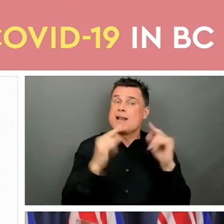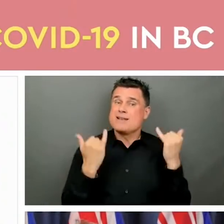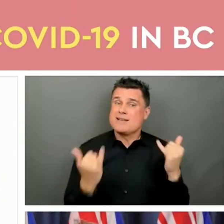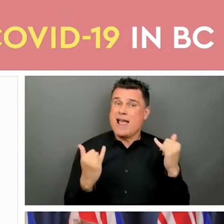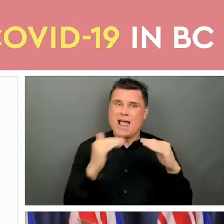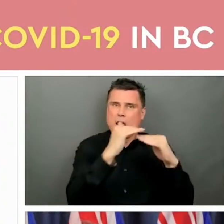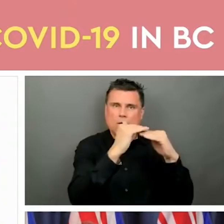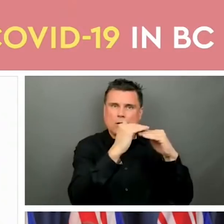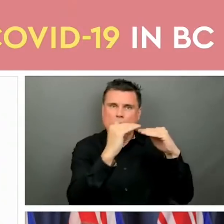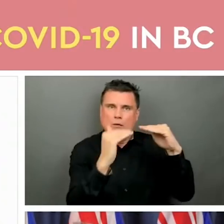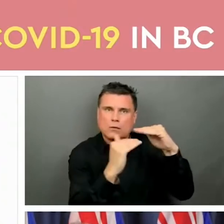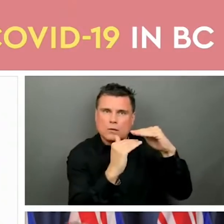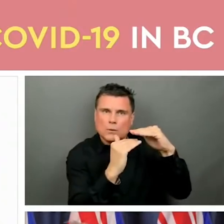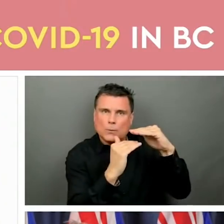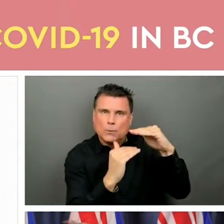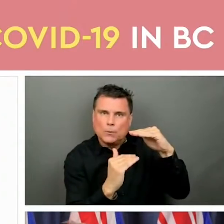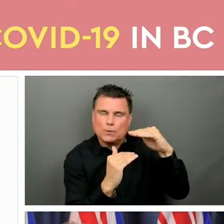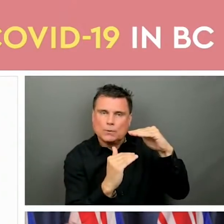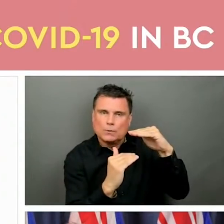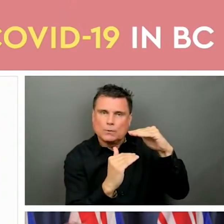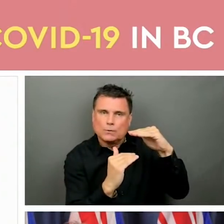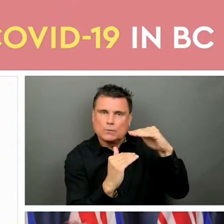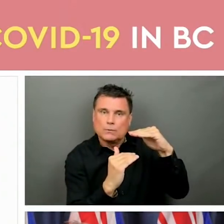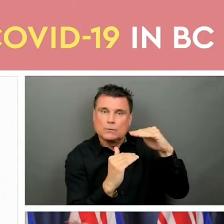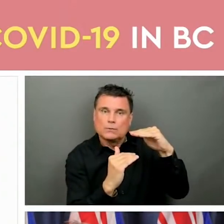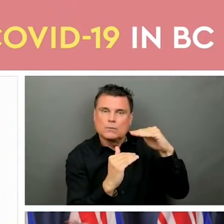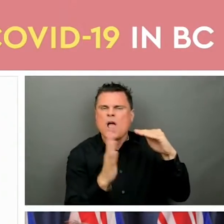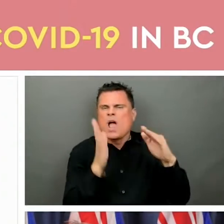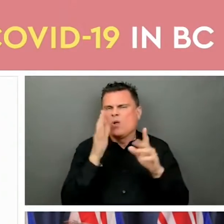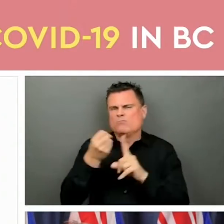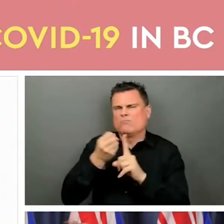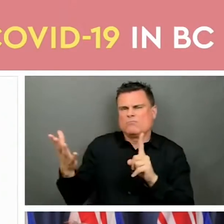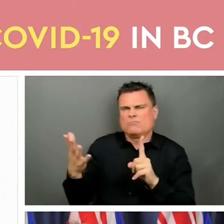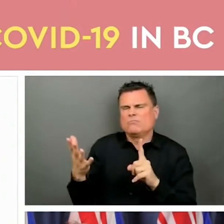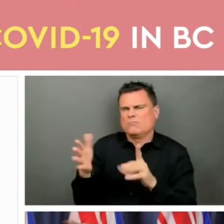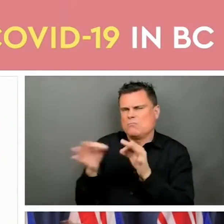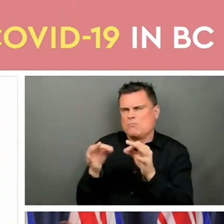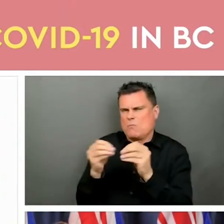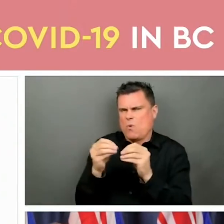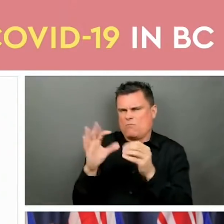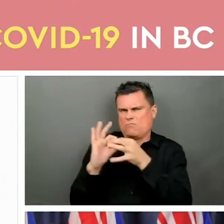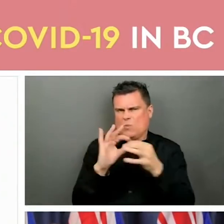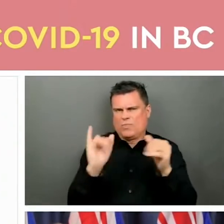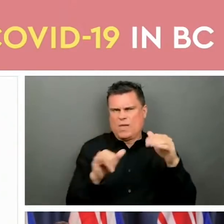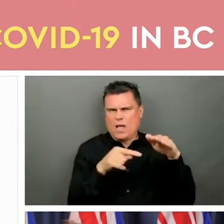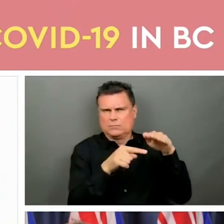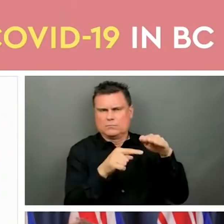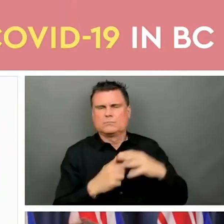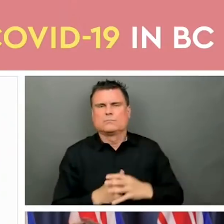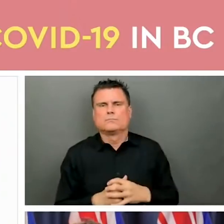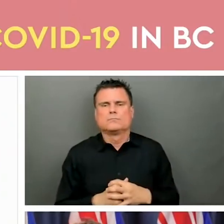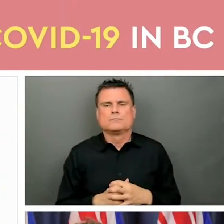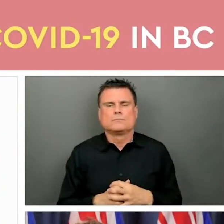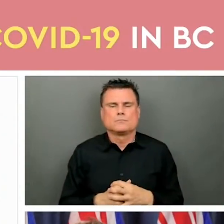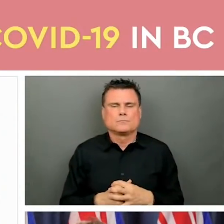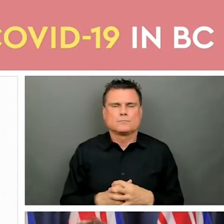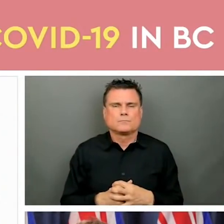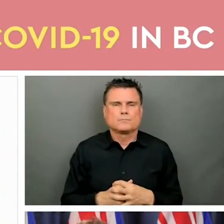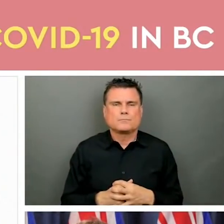of occupancy rates. And we're going to talk about those specifically. So while this is the pattern across